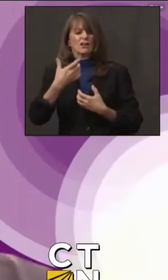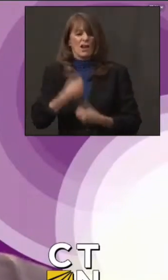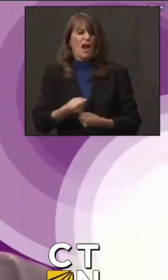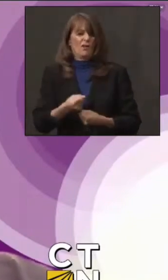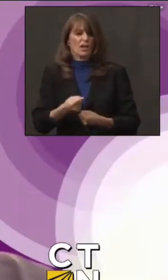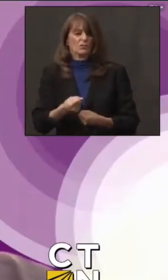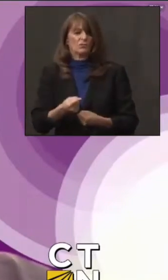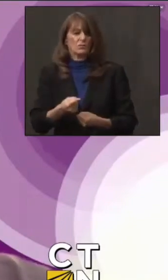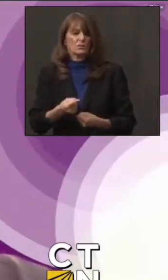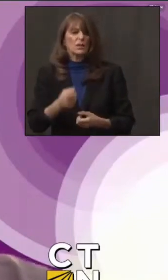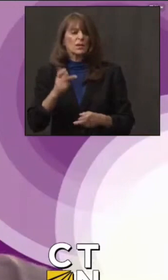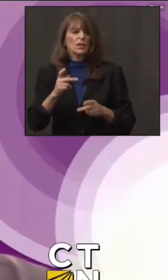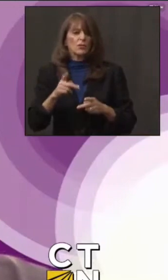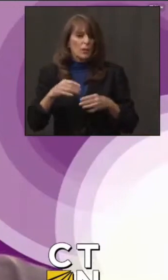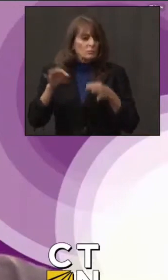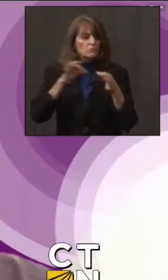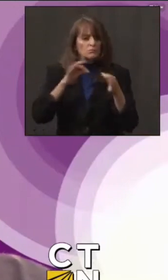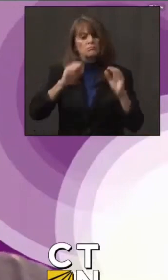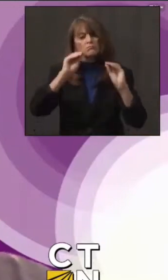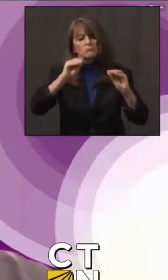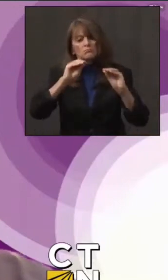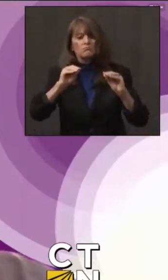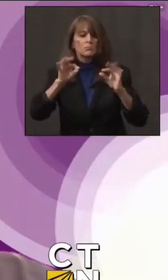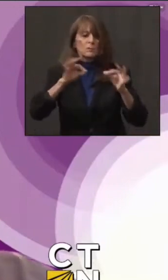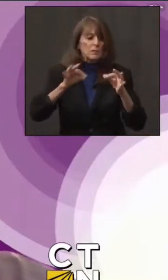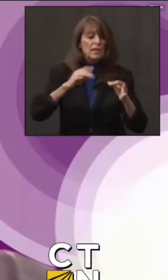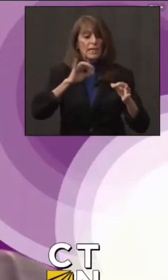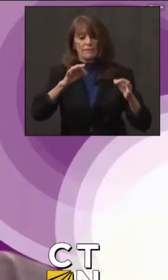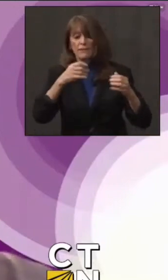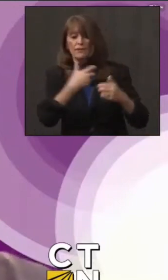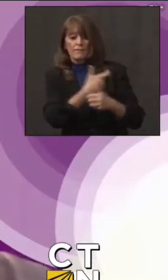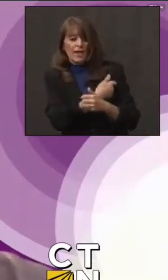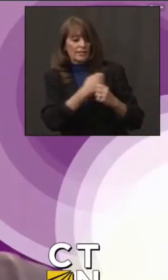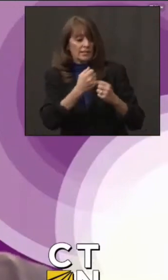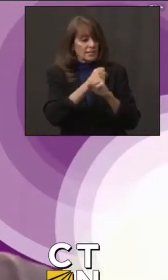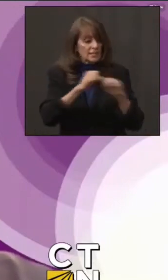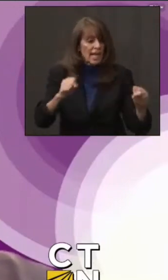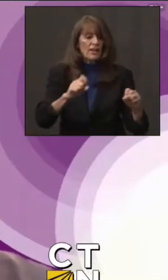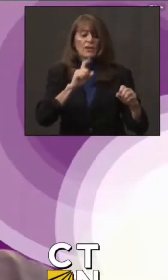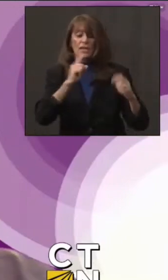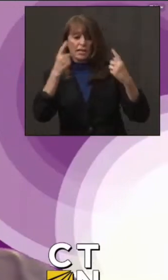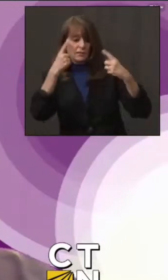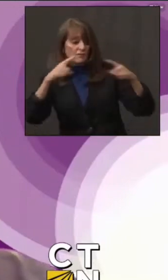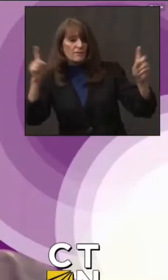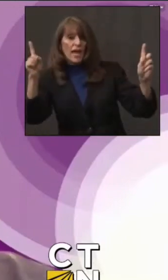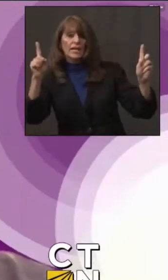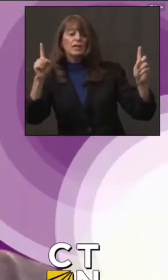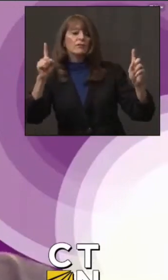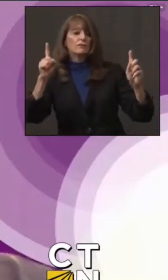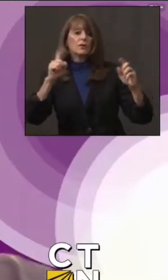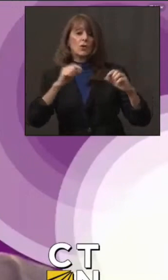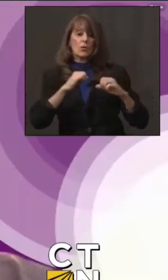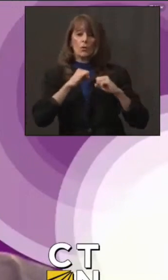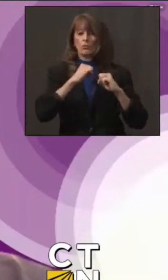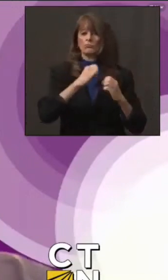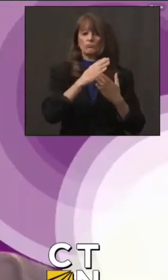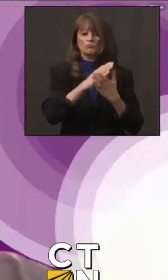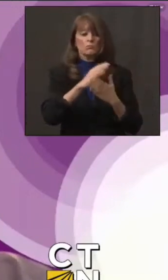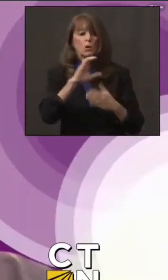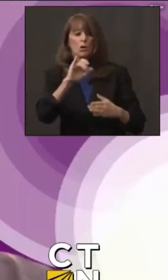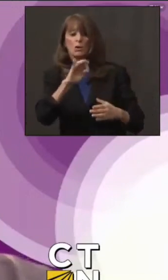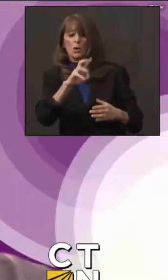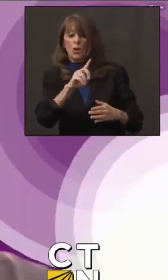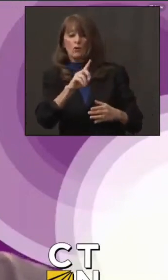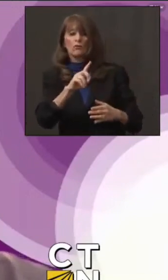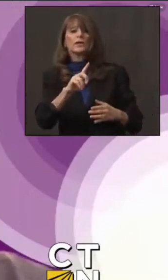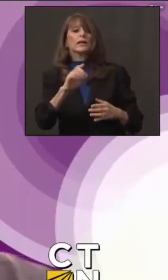continue to provide elucidation around the efficacy, the quality, and the safety of the vaccines, that the men and women in the state of Connecticut that save lives